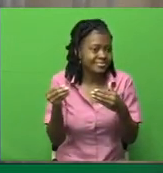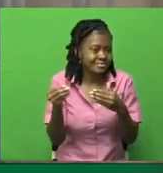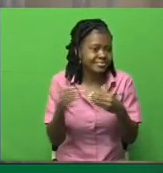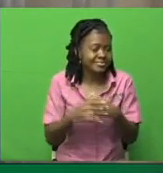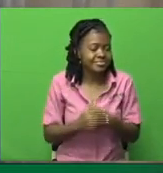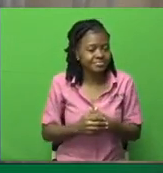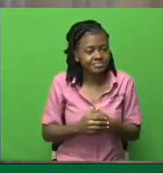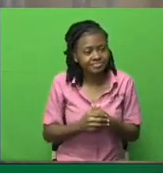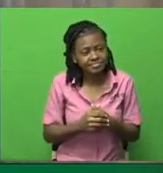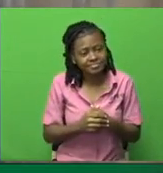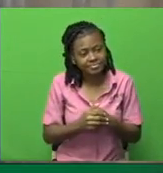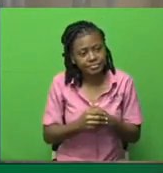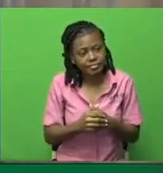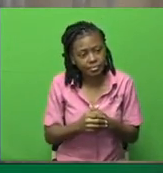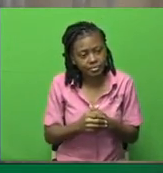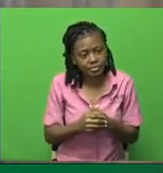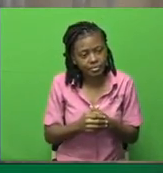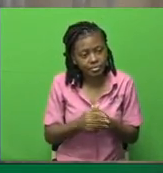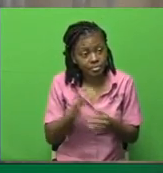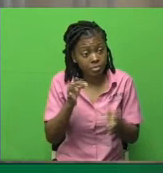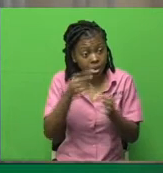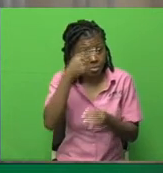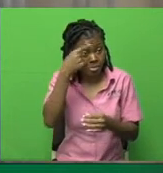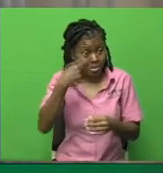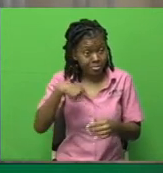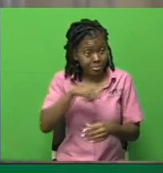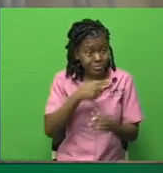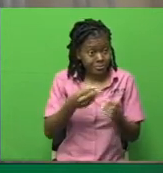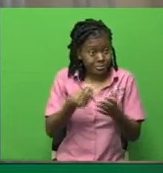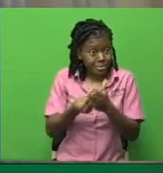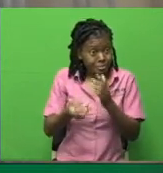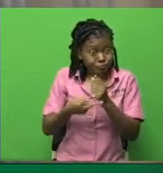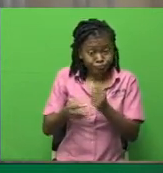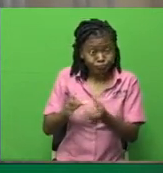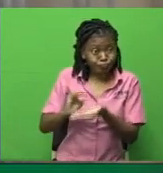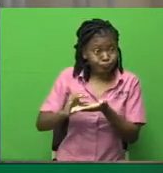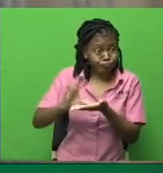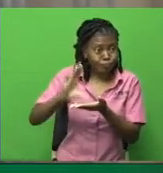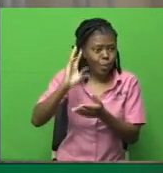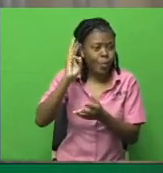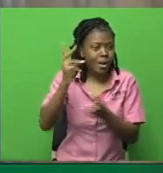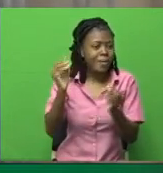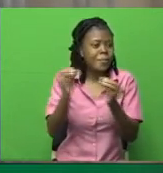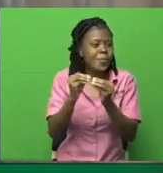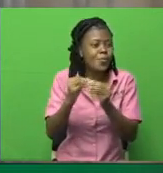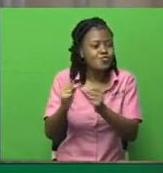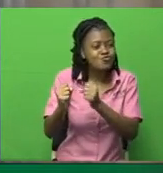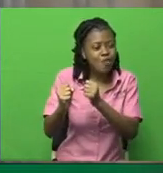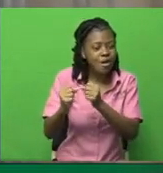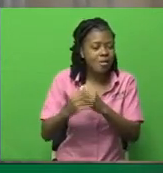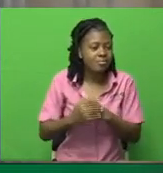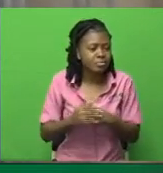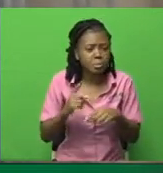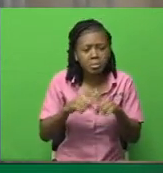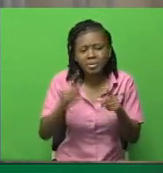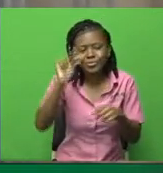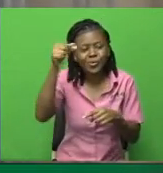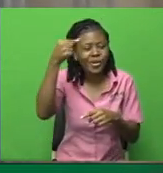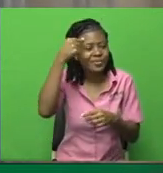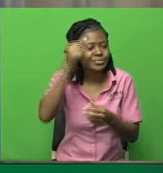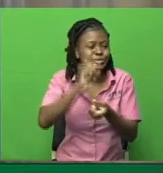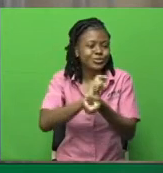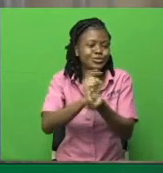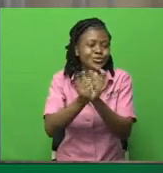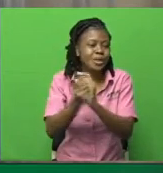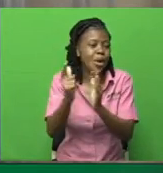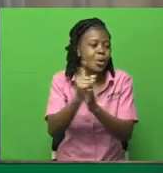strength on National savings an international foreign exchange buffers instead the government changed the legislation remember they